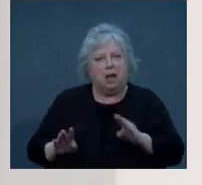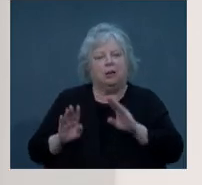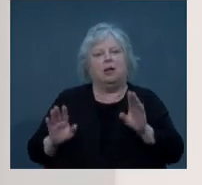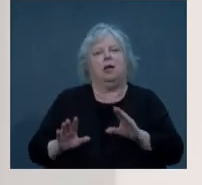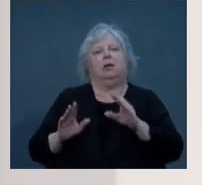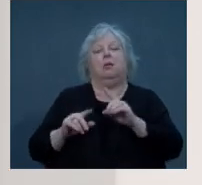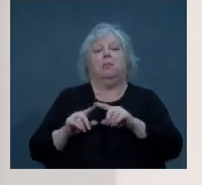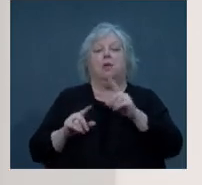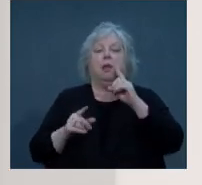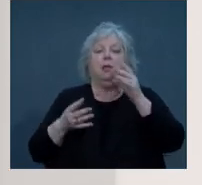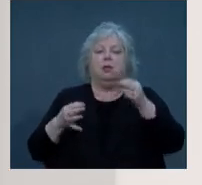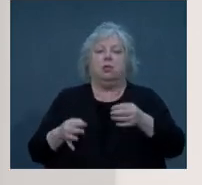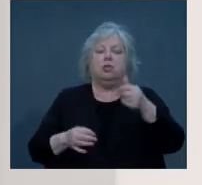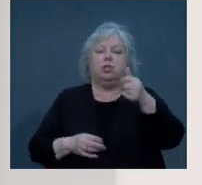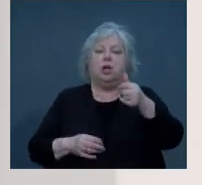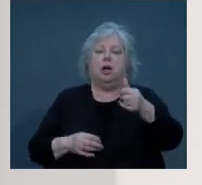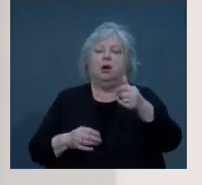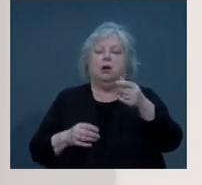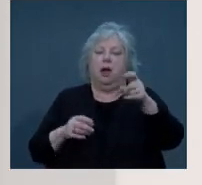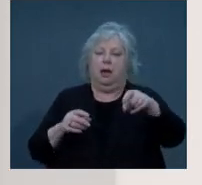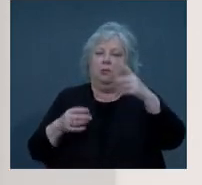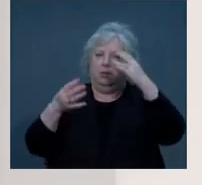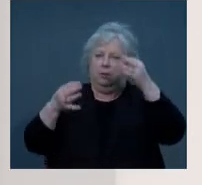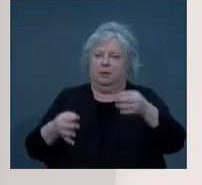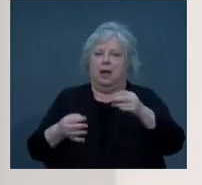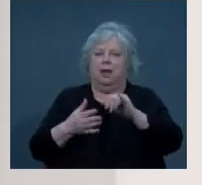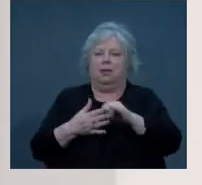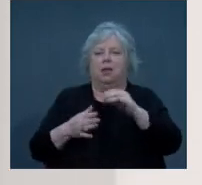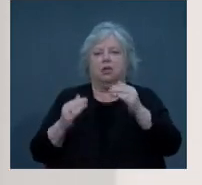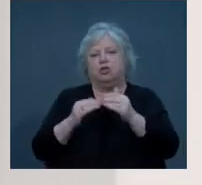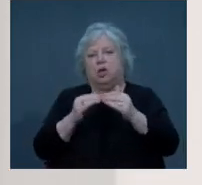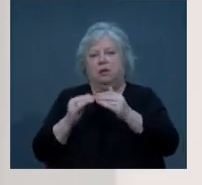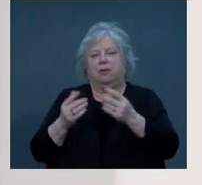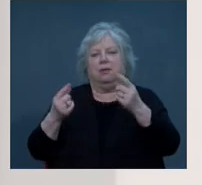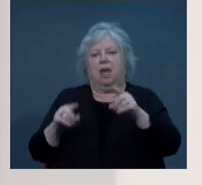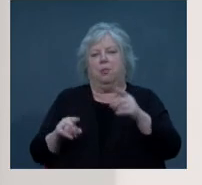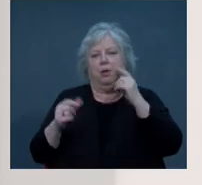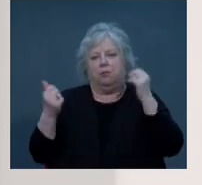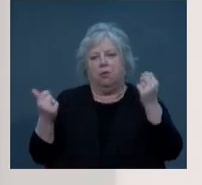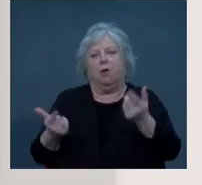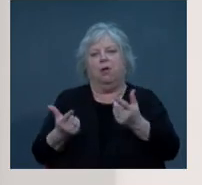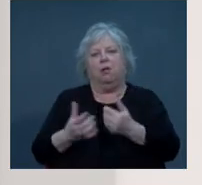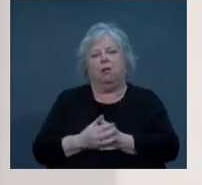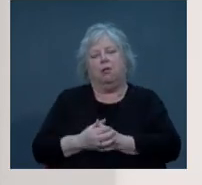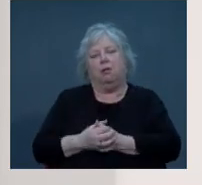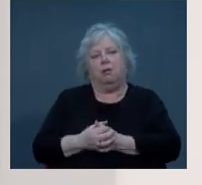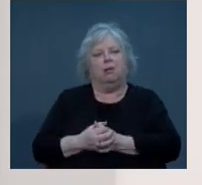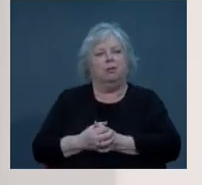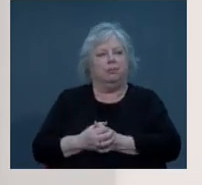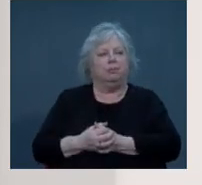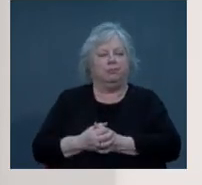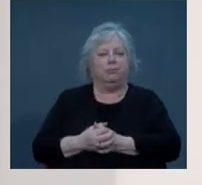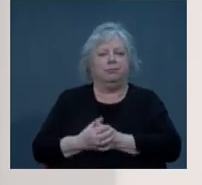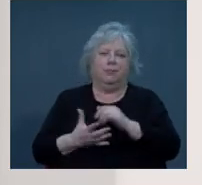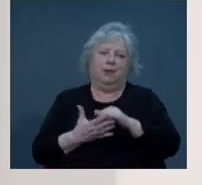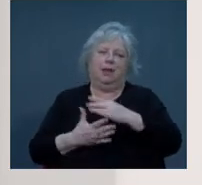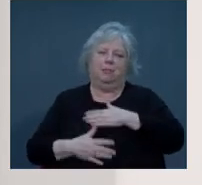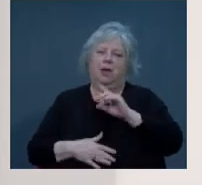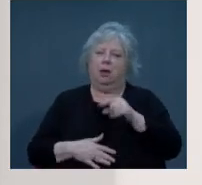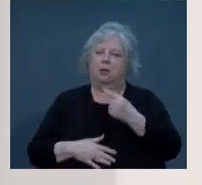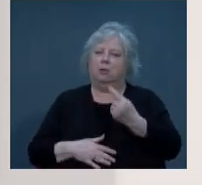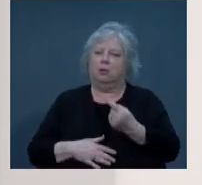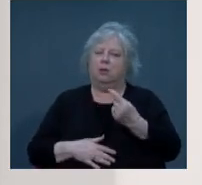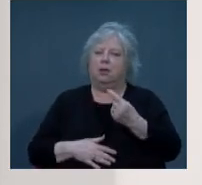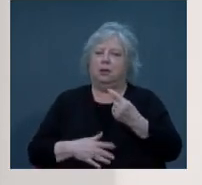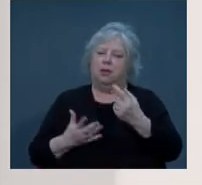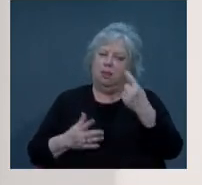it's up to the chair to deem that justice be served for all. So that's my only